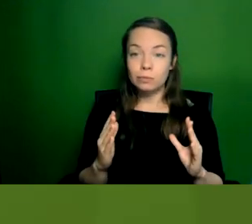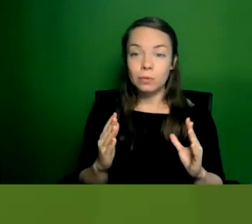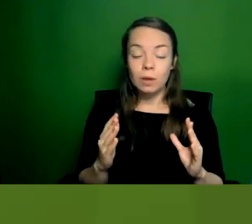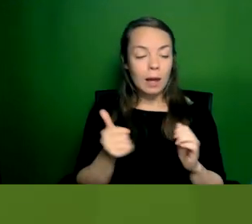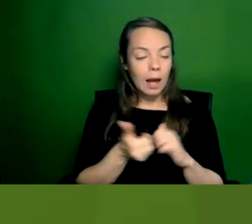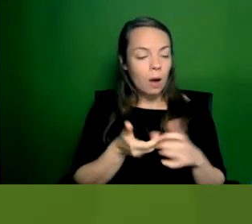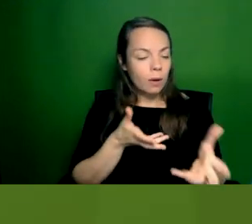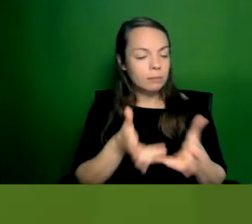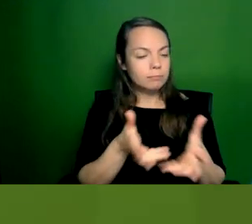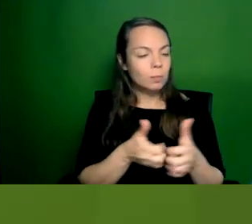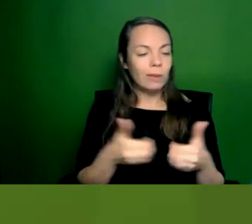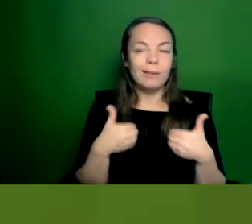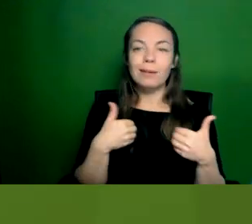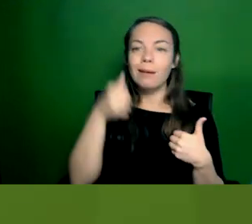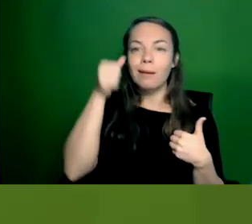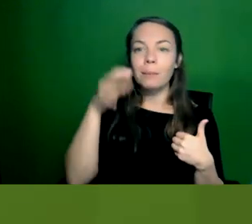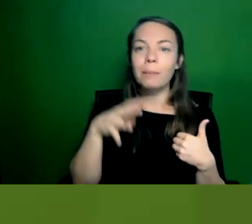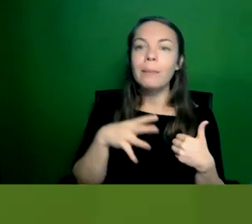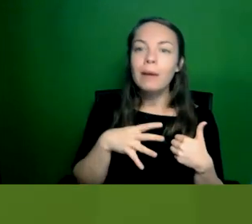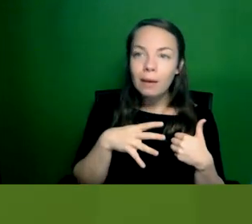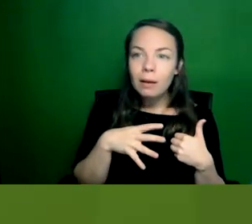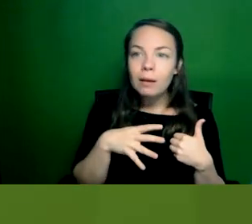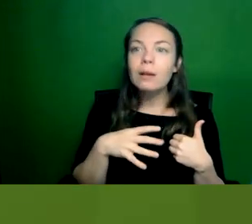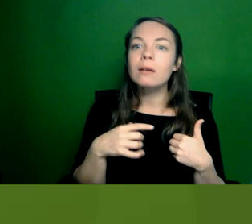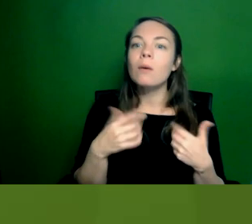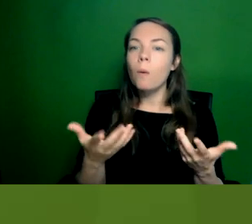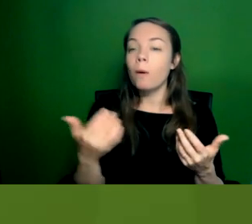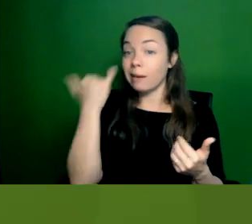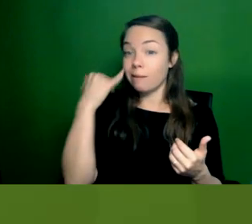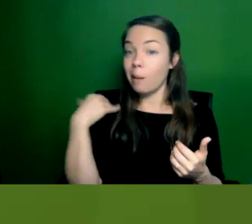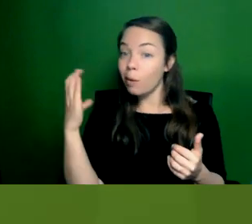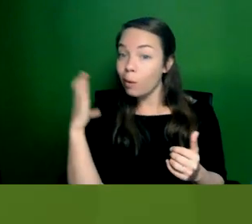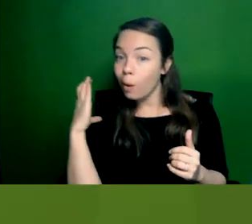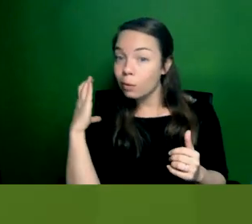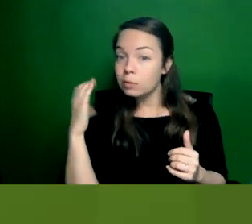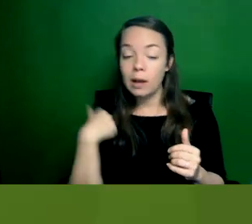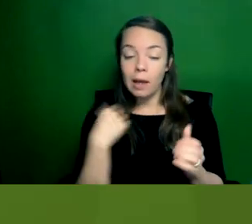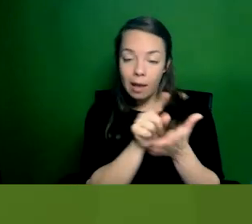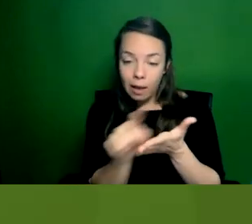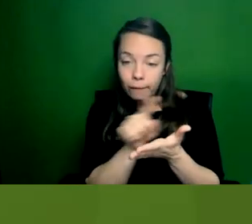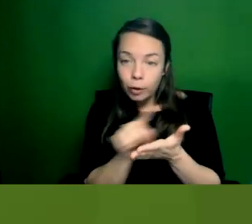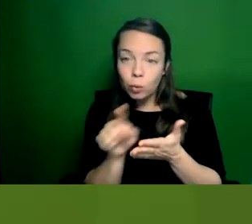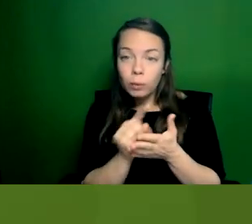men that I teach. If I'm a coach, how am I having weekly conversations about these kinds of topics and using